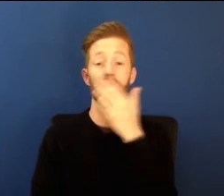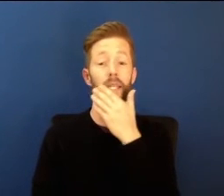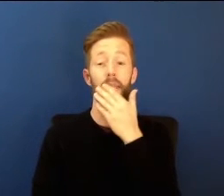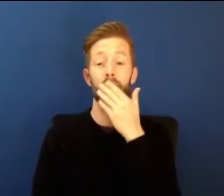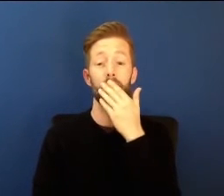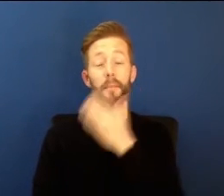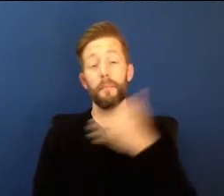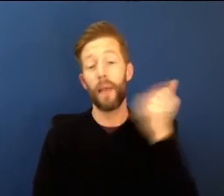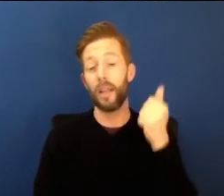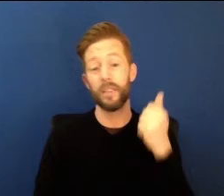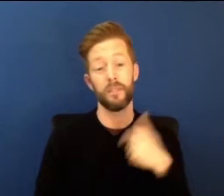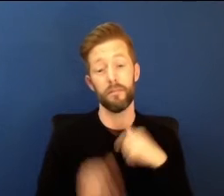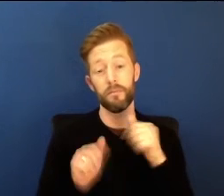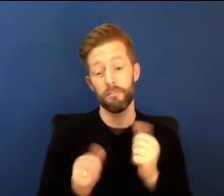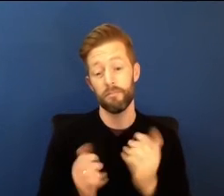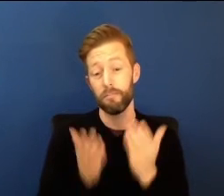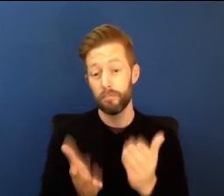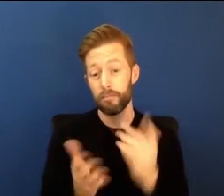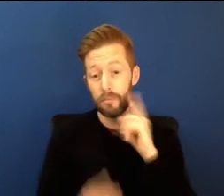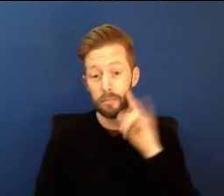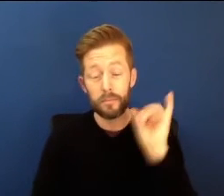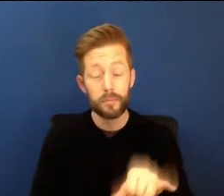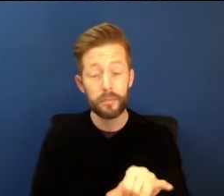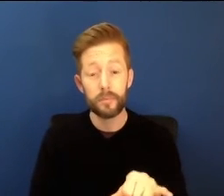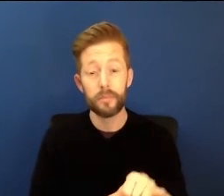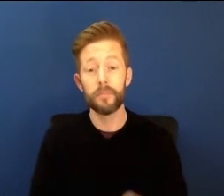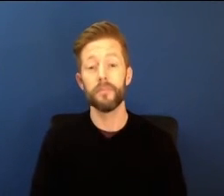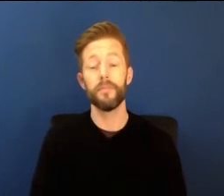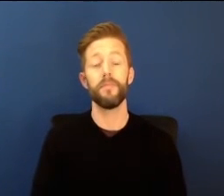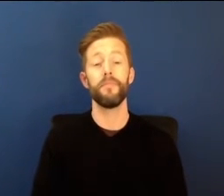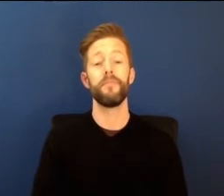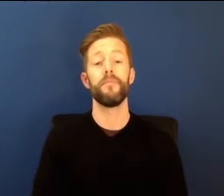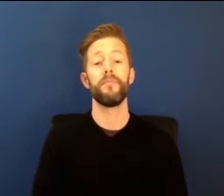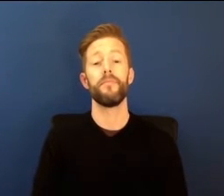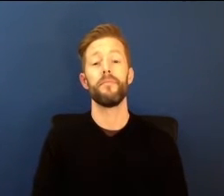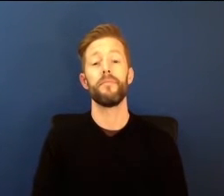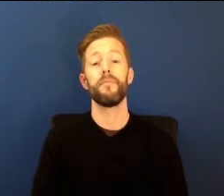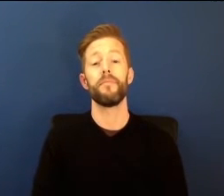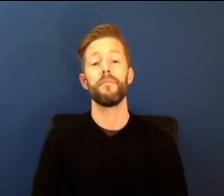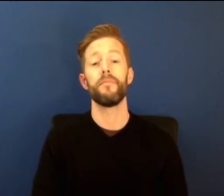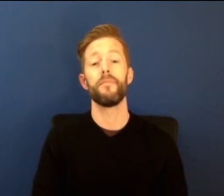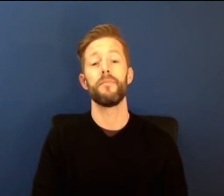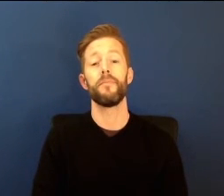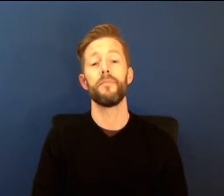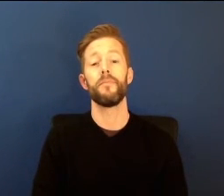the best thing I can suggest there for that is that